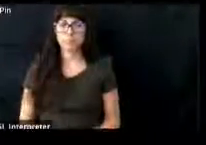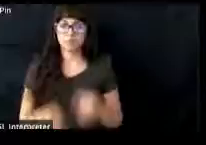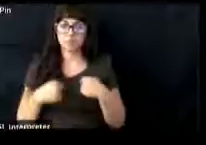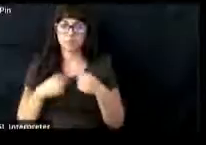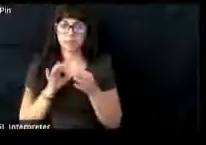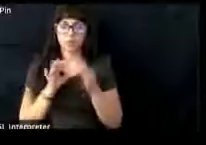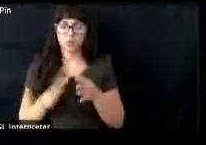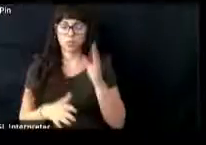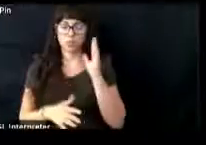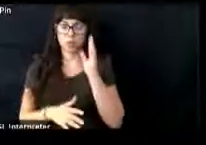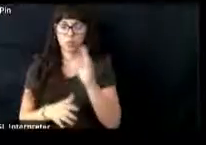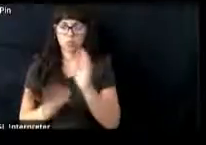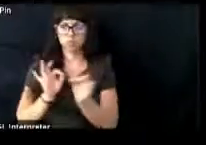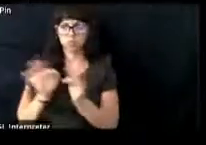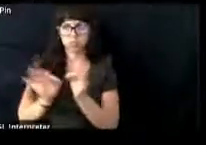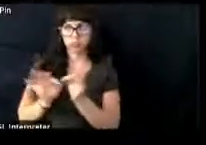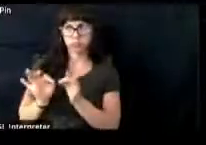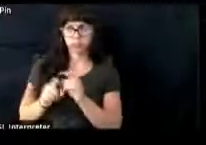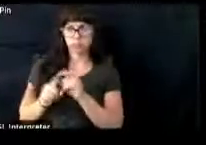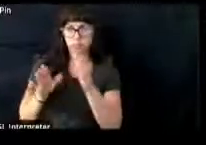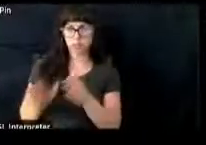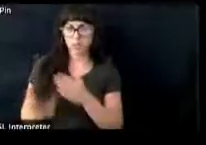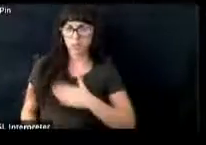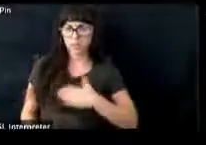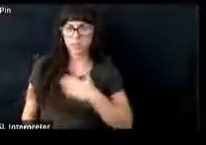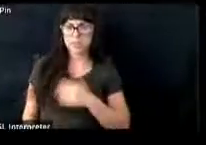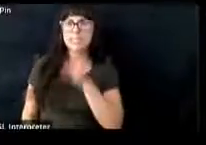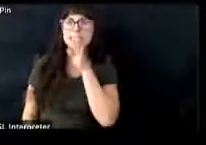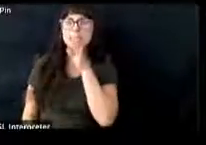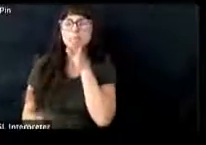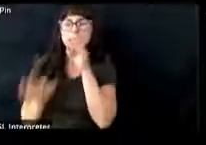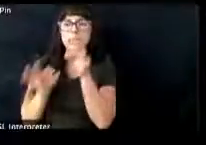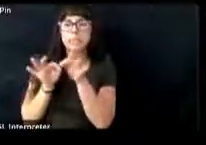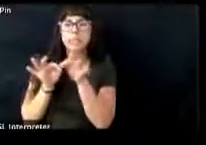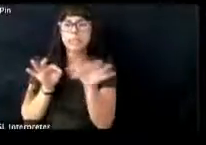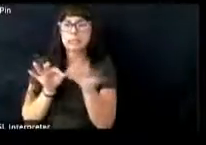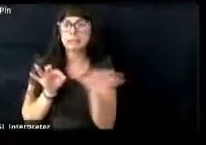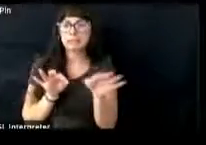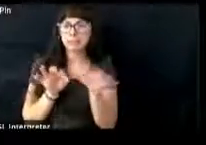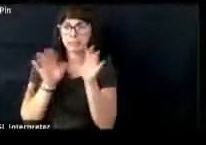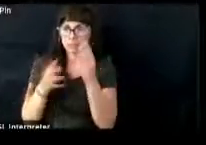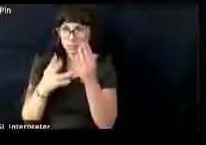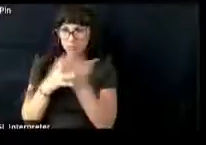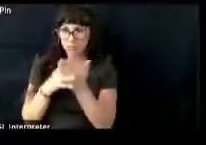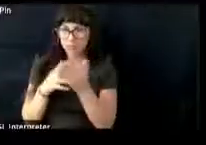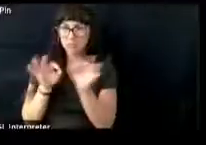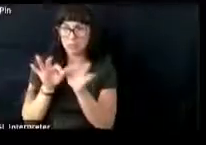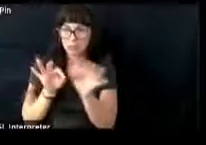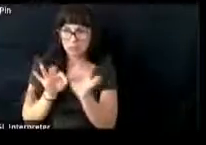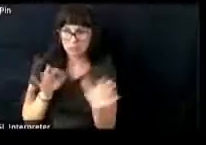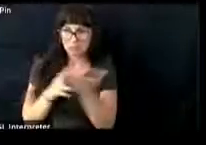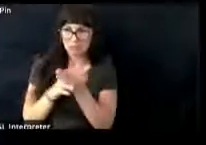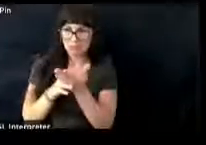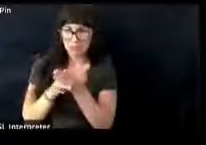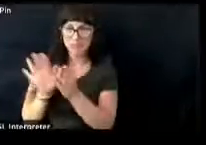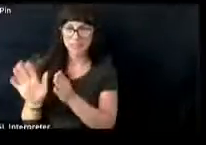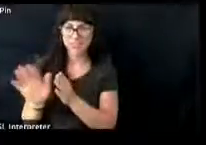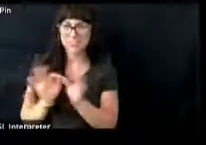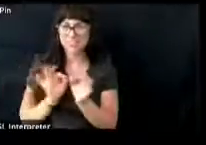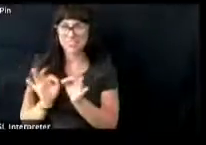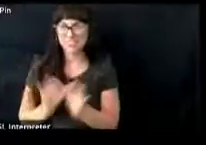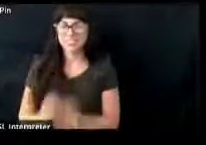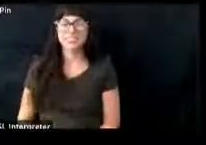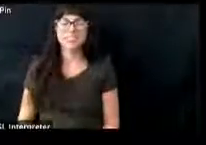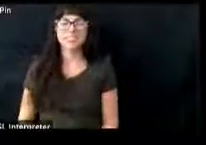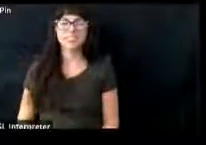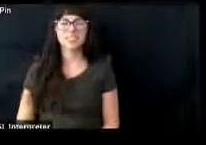to instruct the caller to please speak in short phrases. Señora, cuando hable, si puede hablar